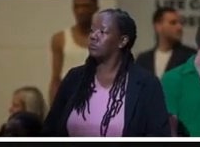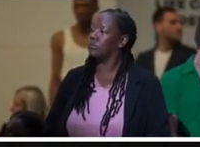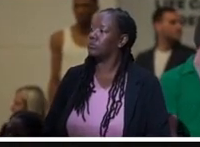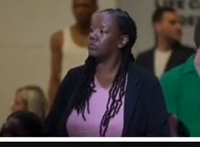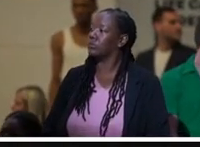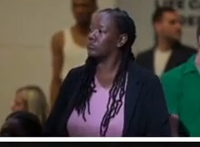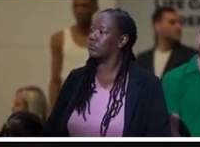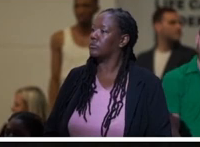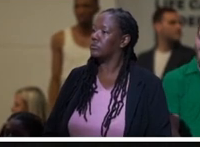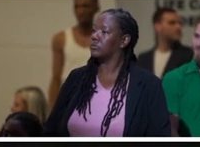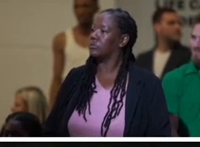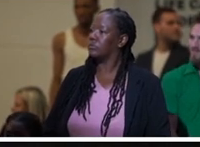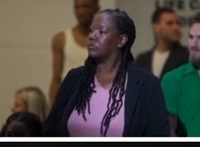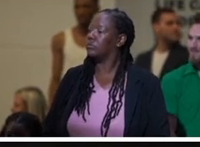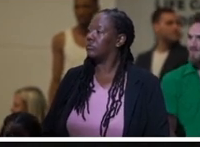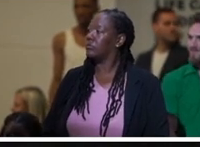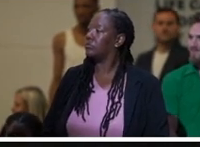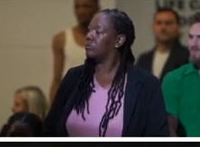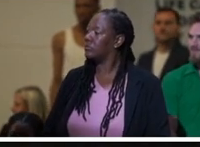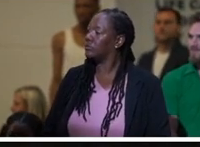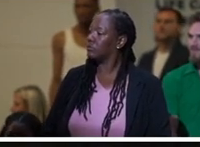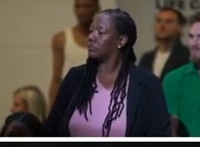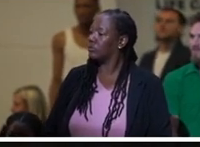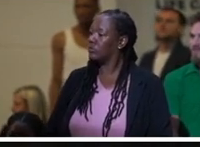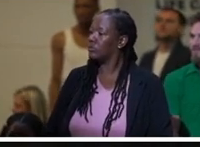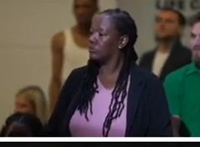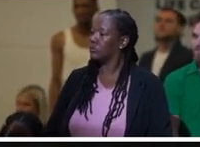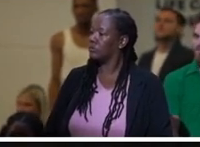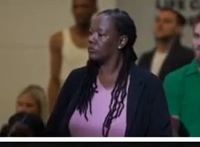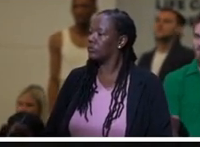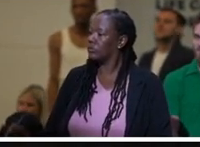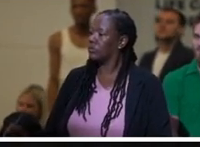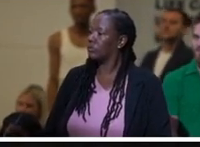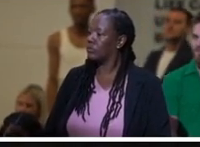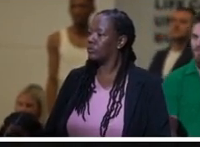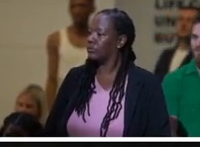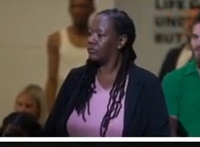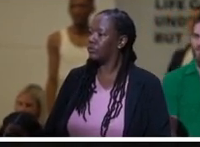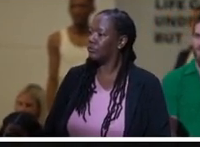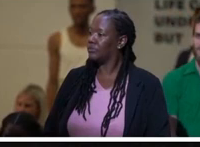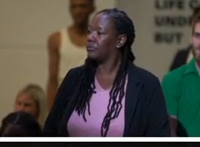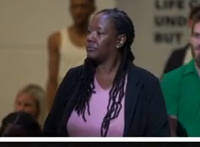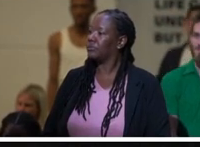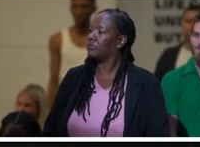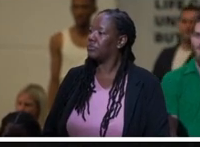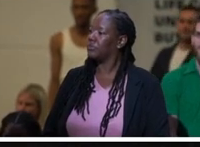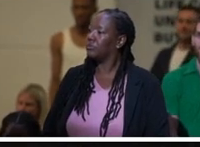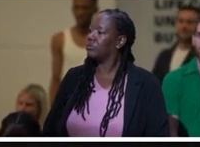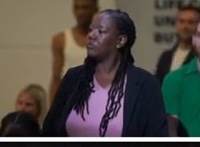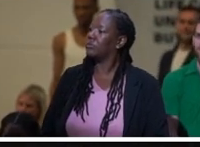legendary. I'm so, all I really wanna be is an icon or a statement. No, it's